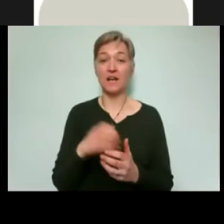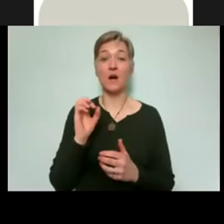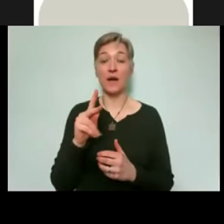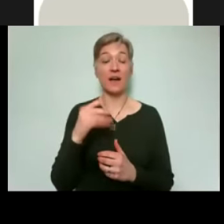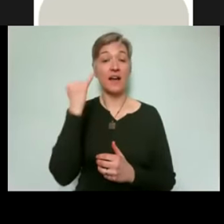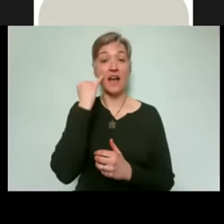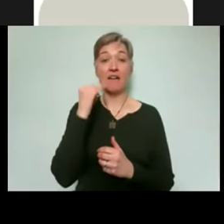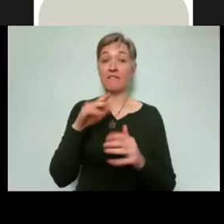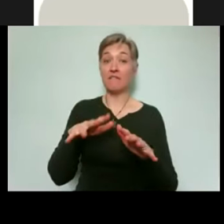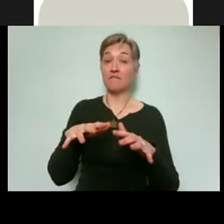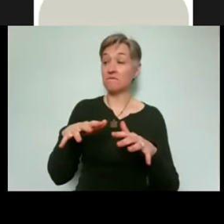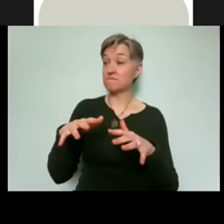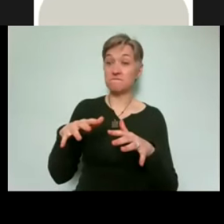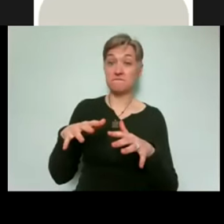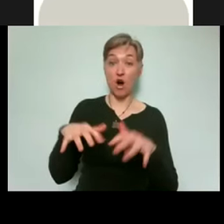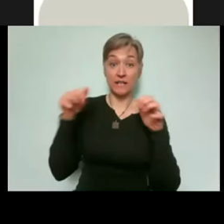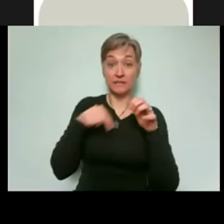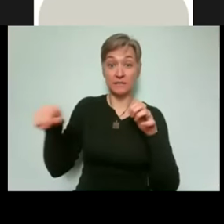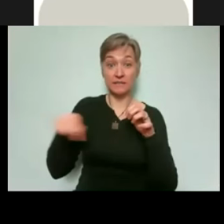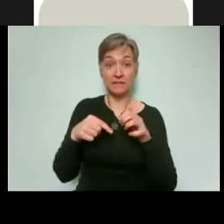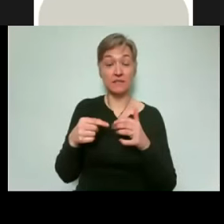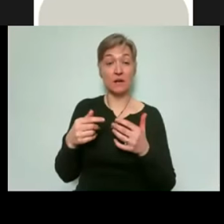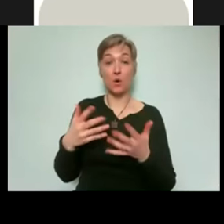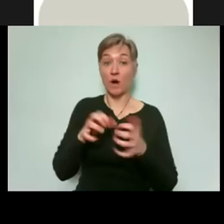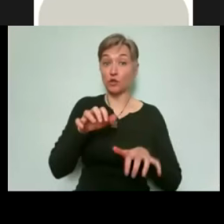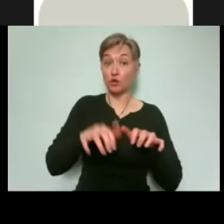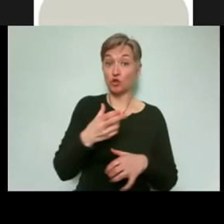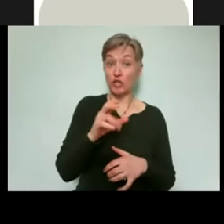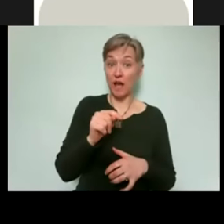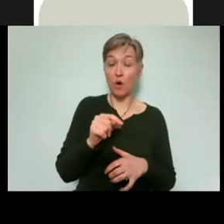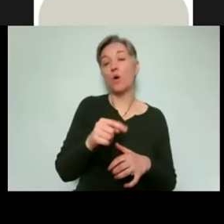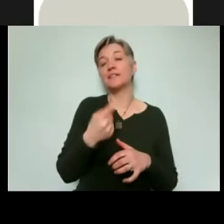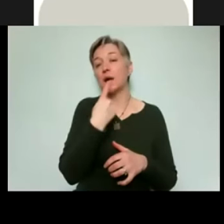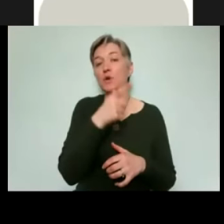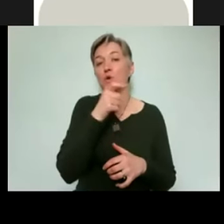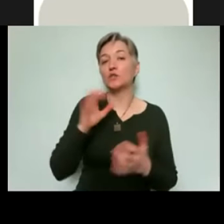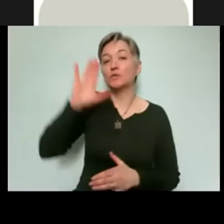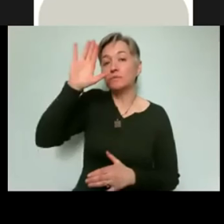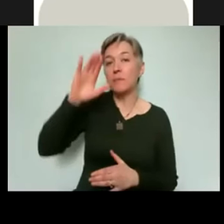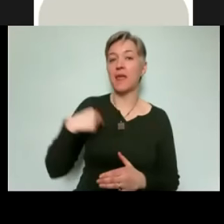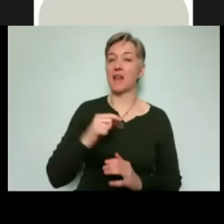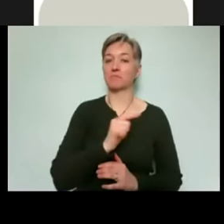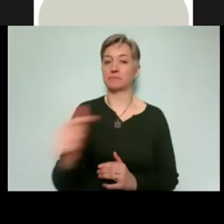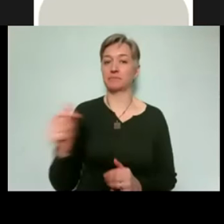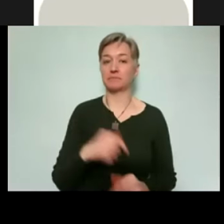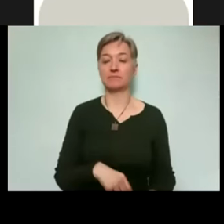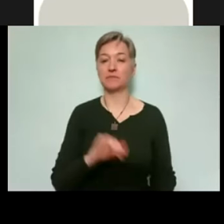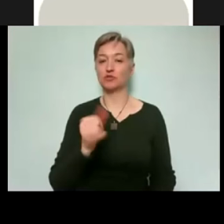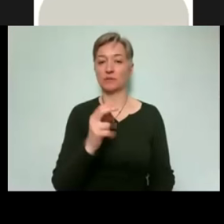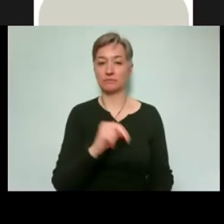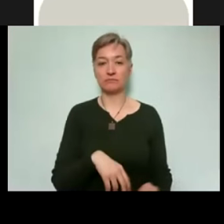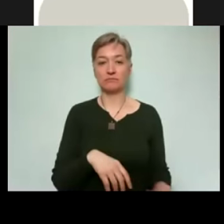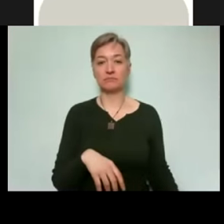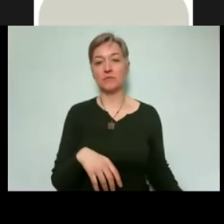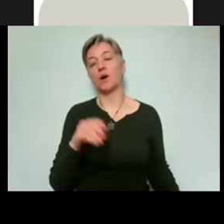like to throw something into the, let me know and I'll call on people from the chat in order. So go ahead, Brian. Dr. Churchland, that was an excellent talk. My